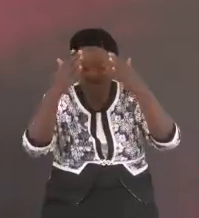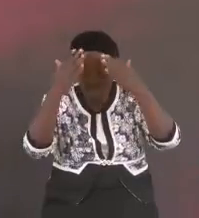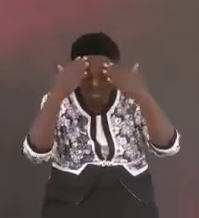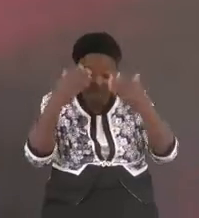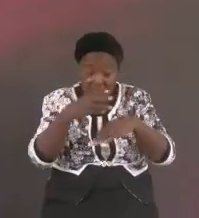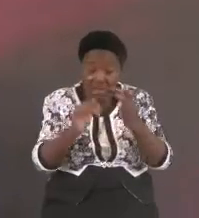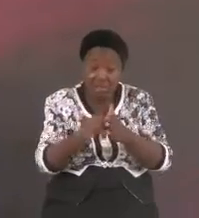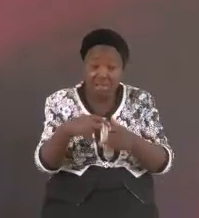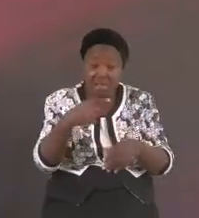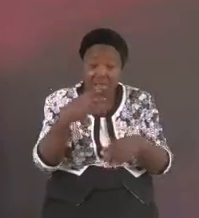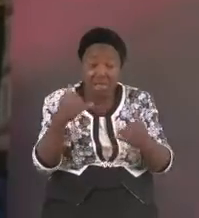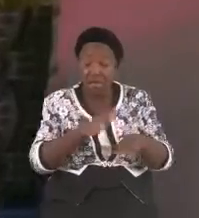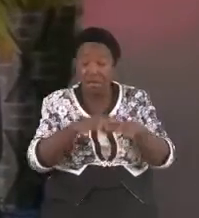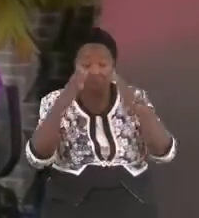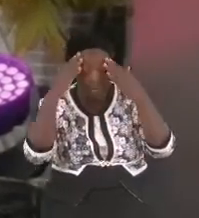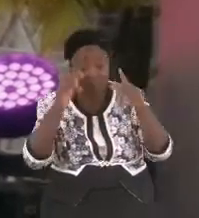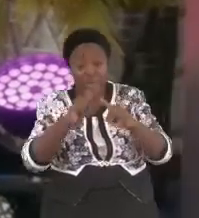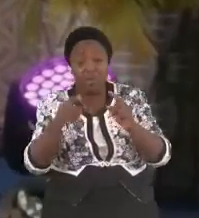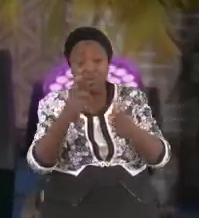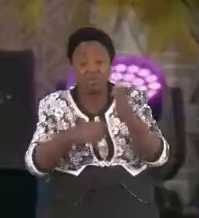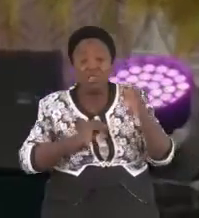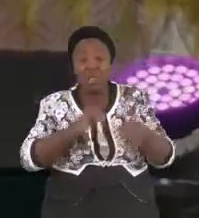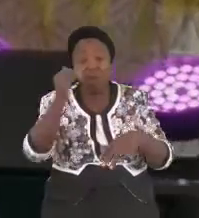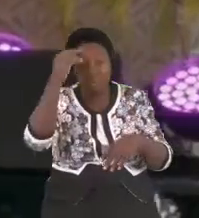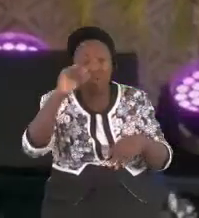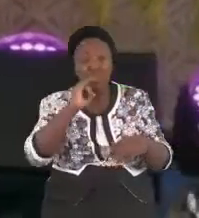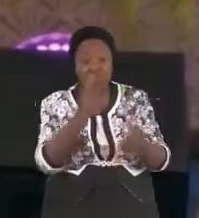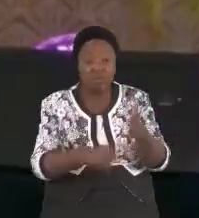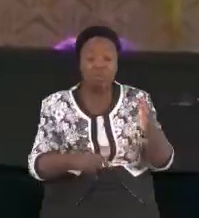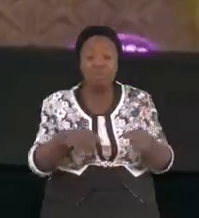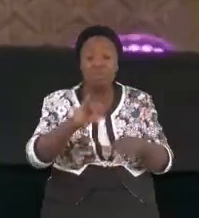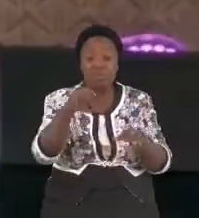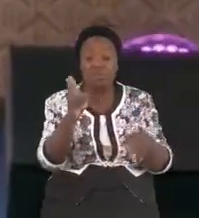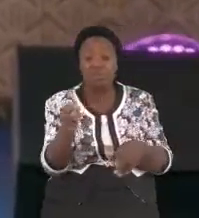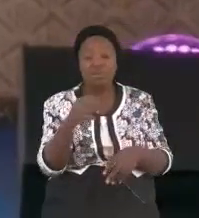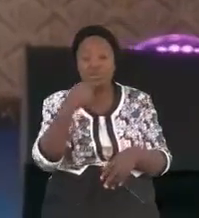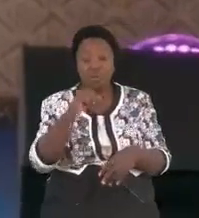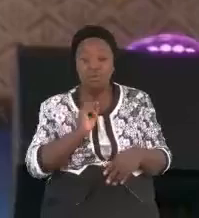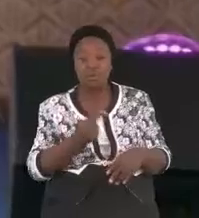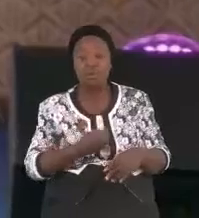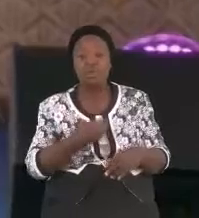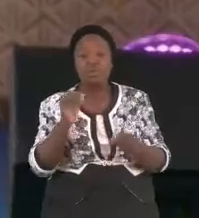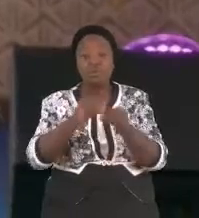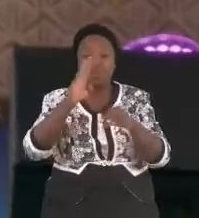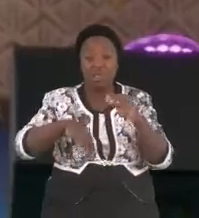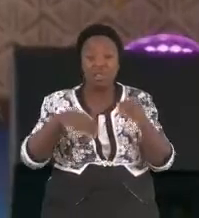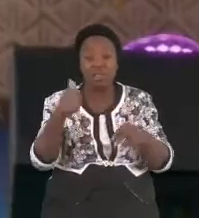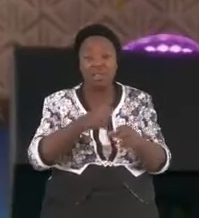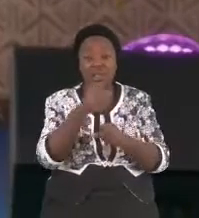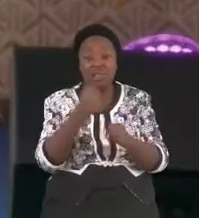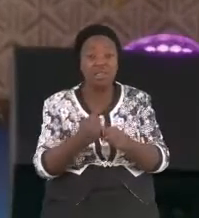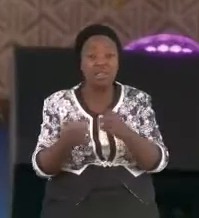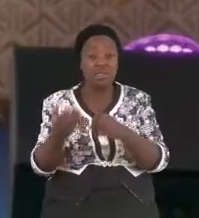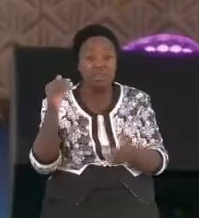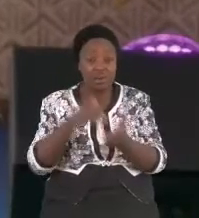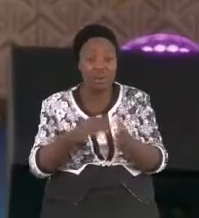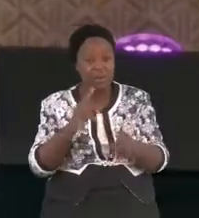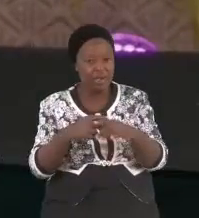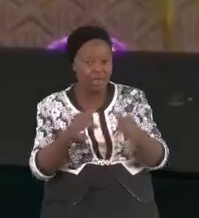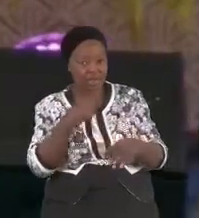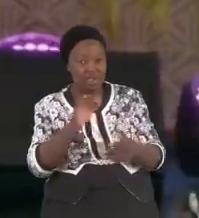15 years ago and when he comes said you and acts chapter 4 there's no other name given among men